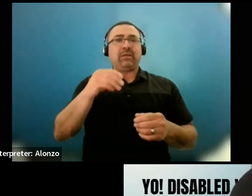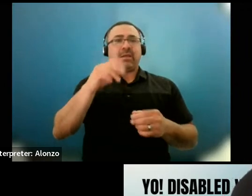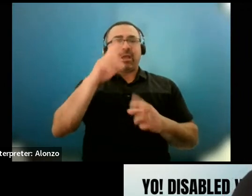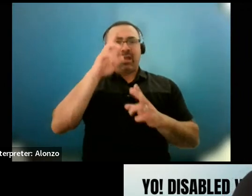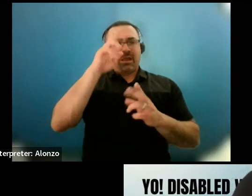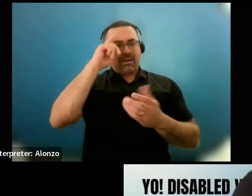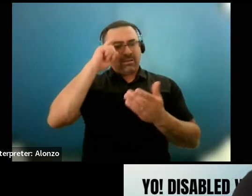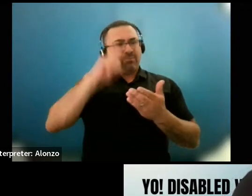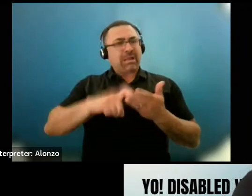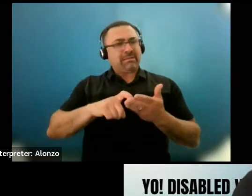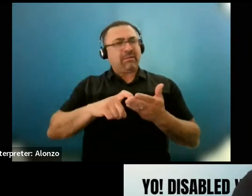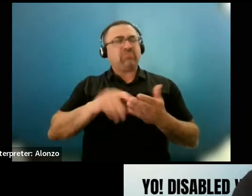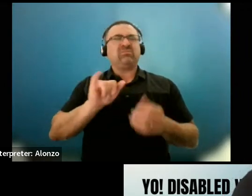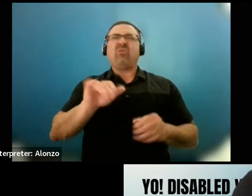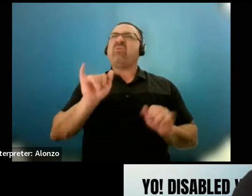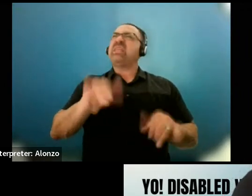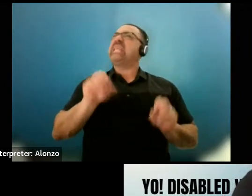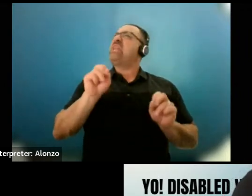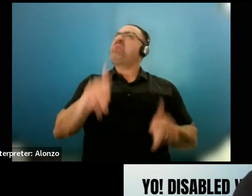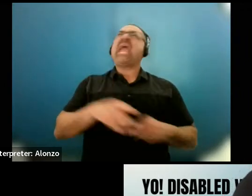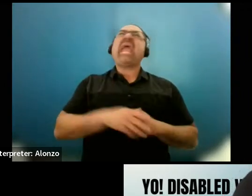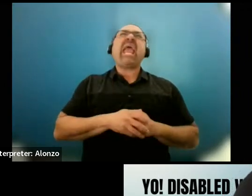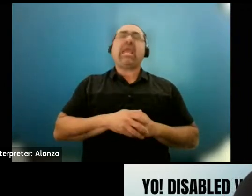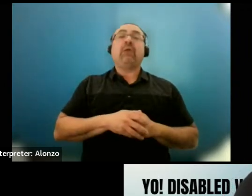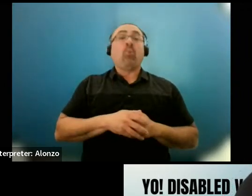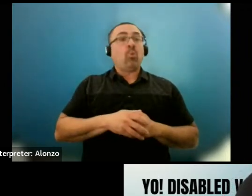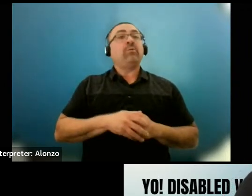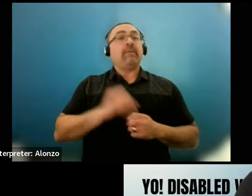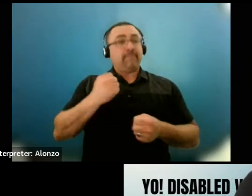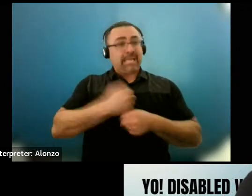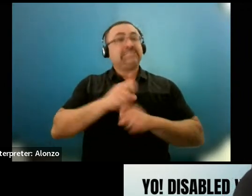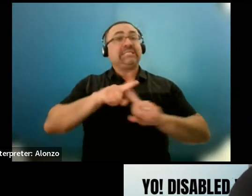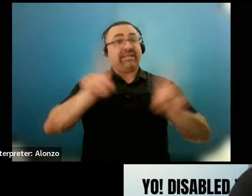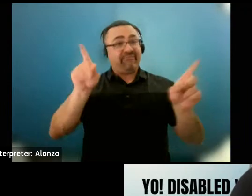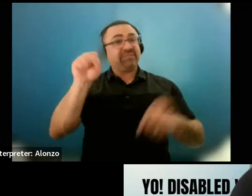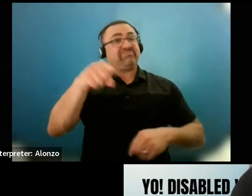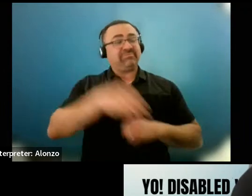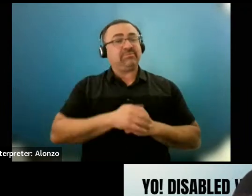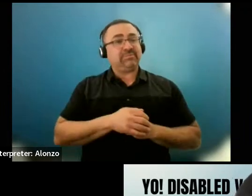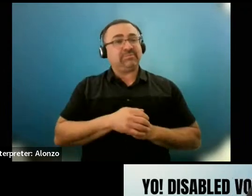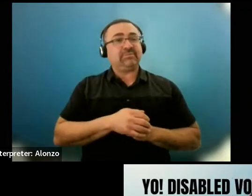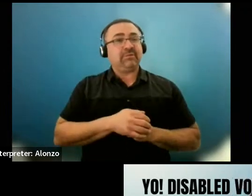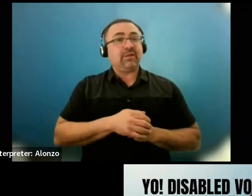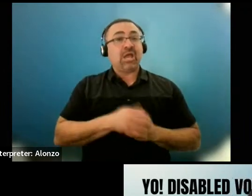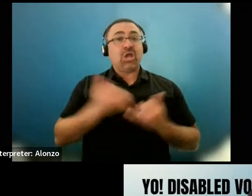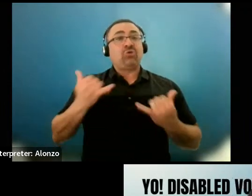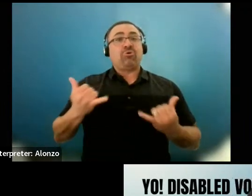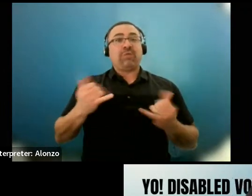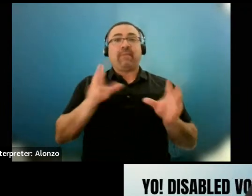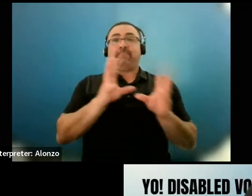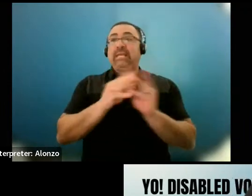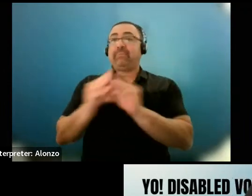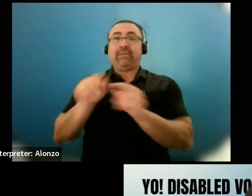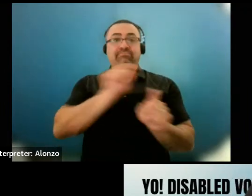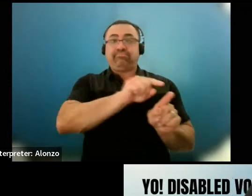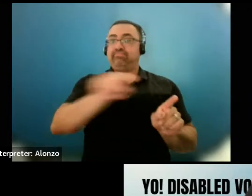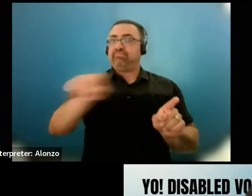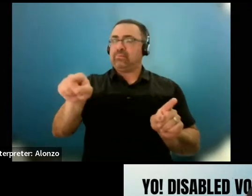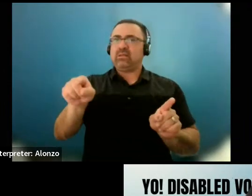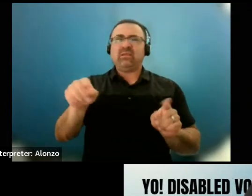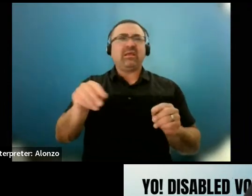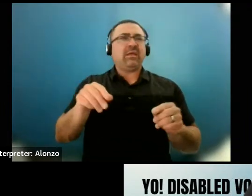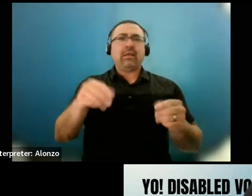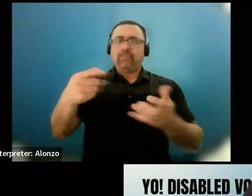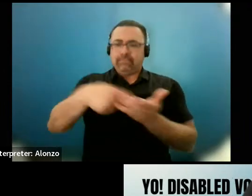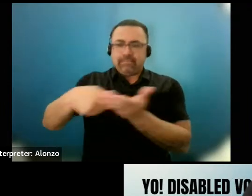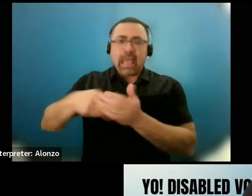this is not okay makes a big difference. And I'm currently in meetings with a bunch of folks who go, how can we fix